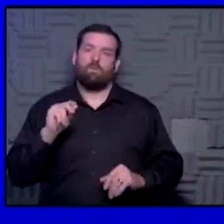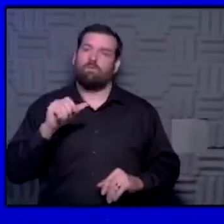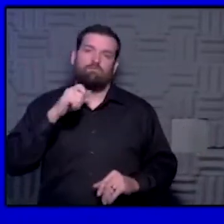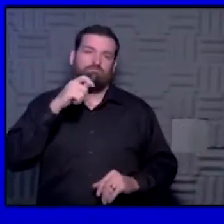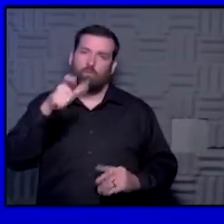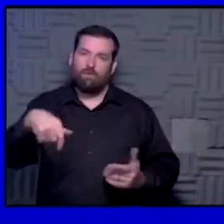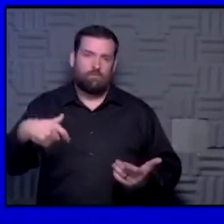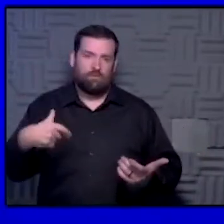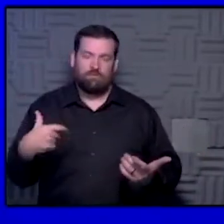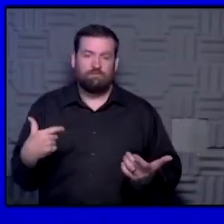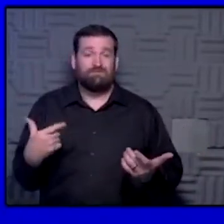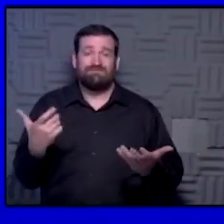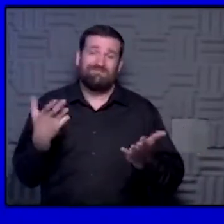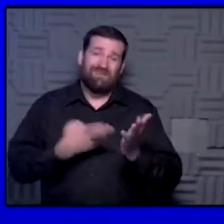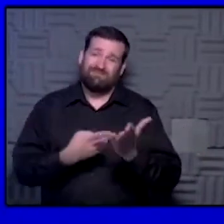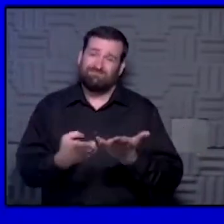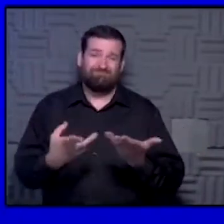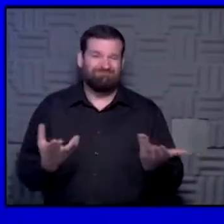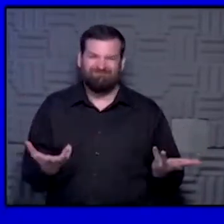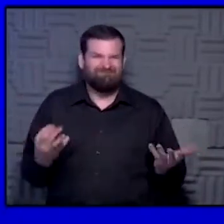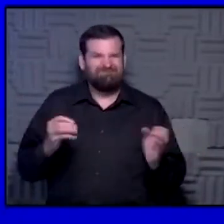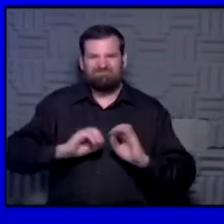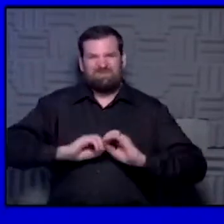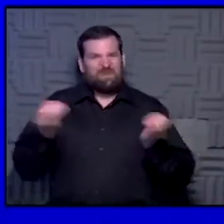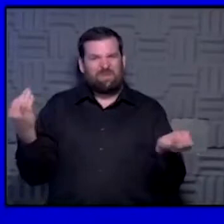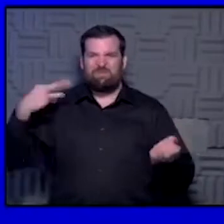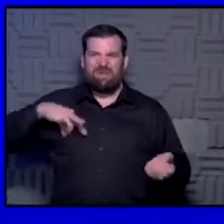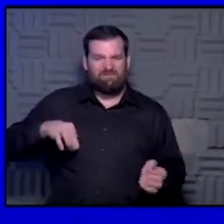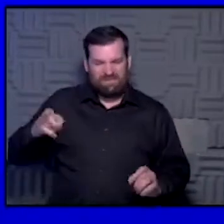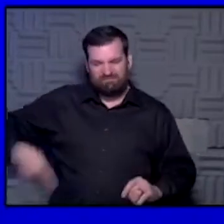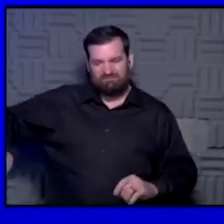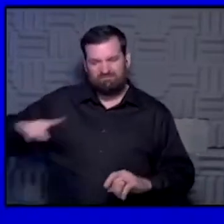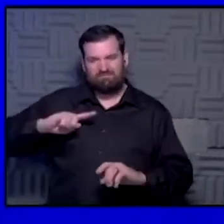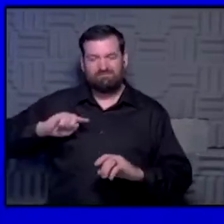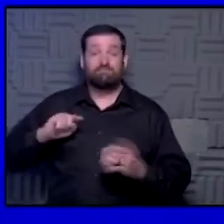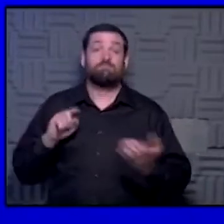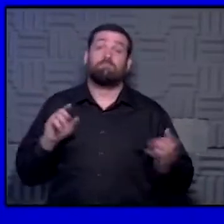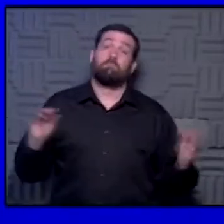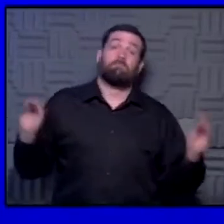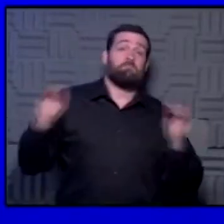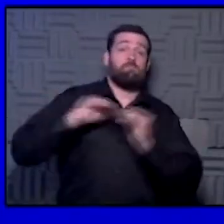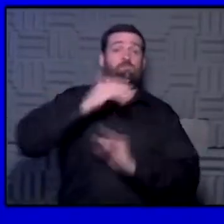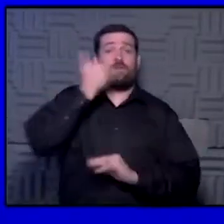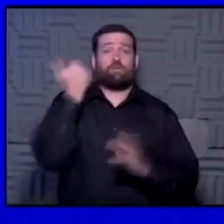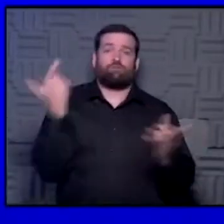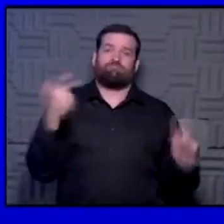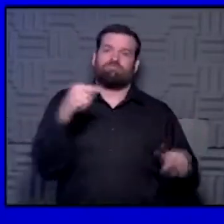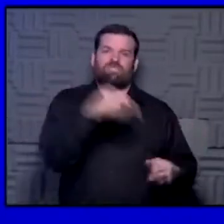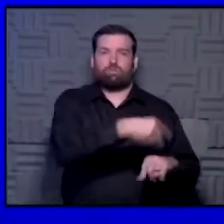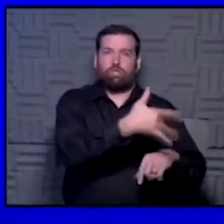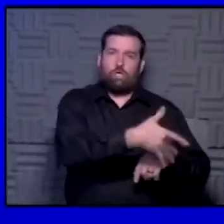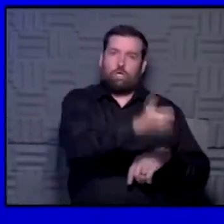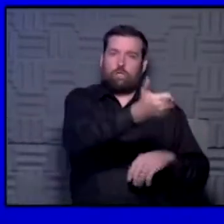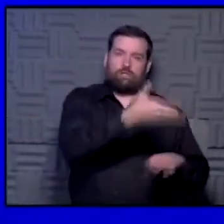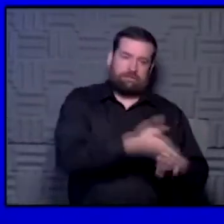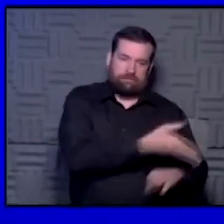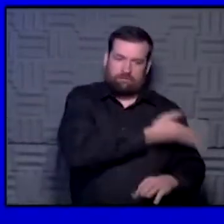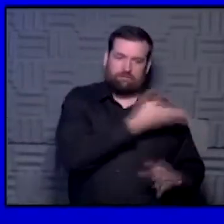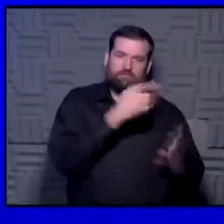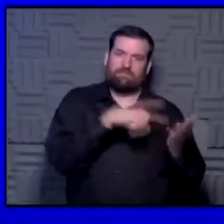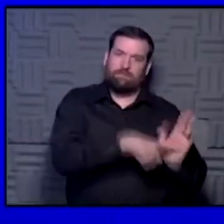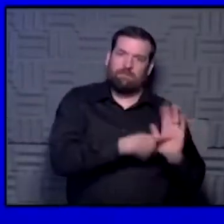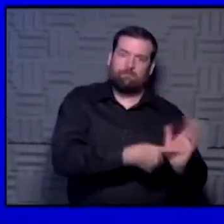use it. It may not even be a benefit in that population. You are probably better off early in the course of disease or